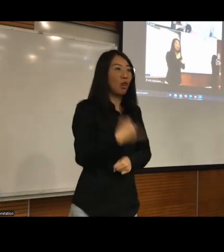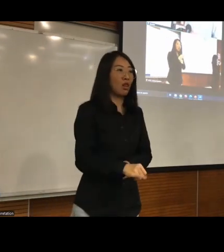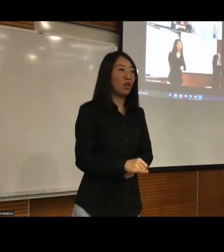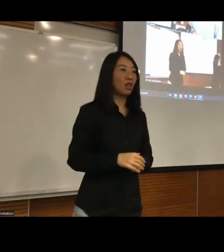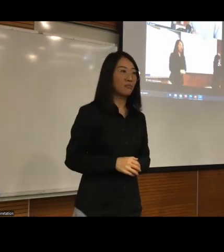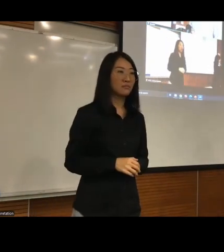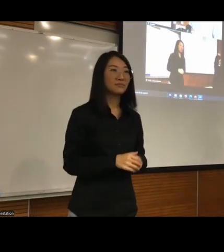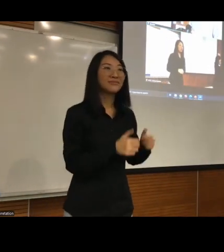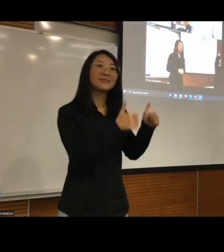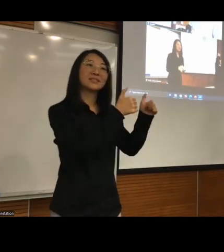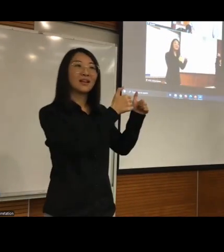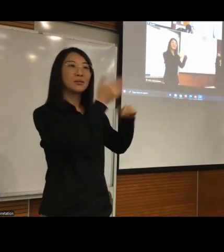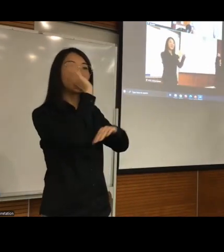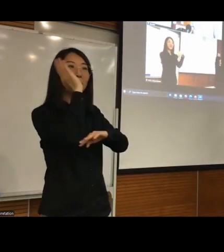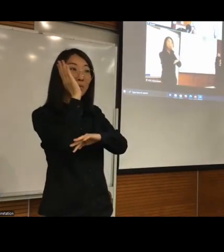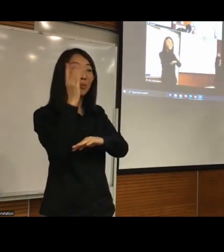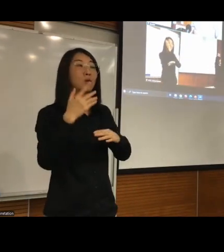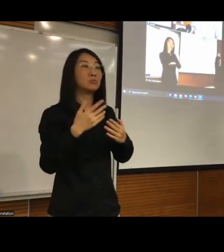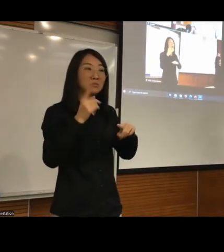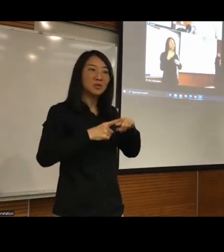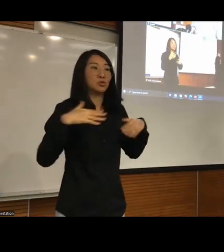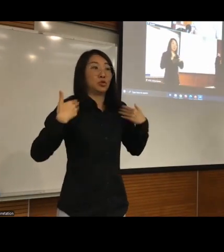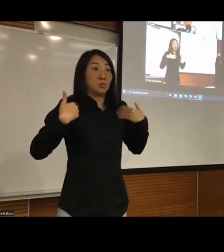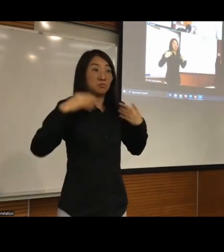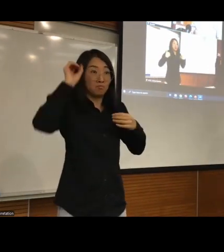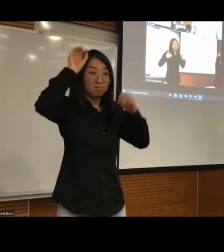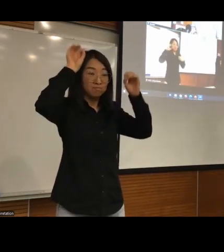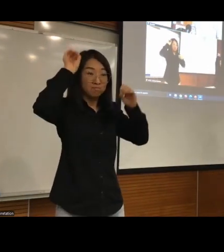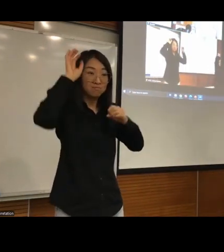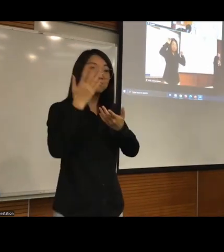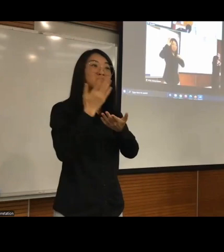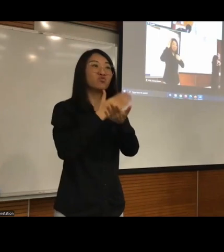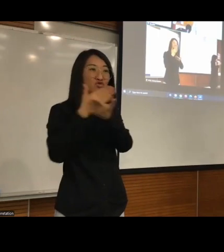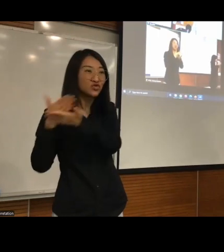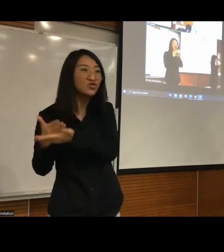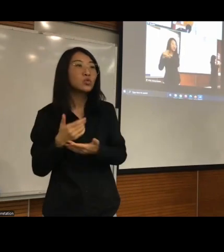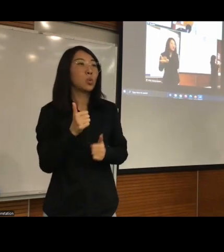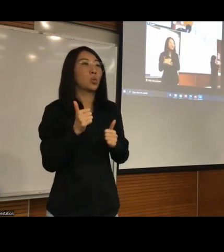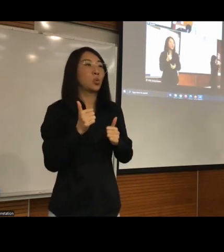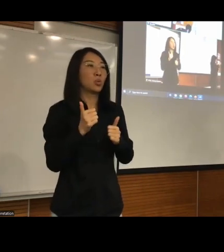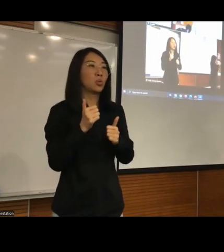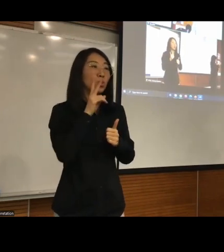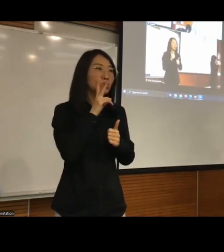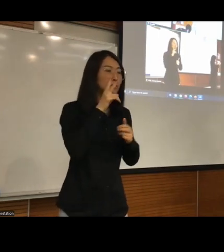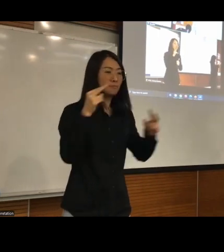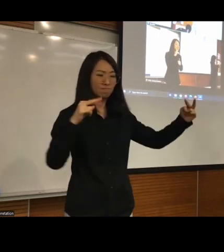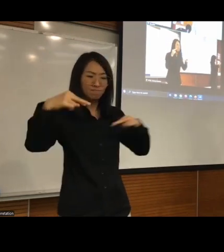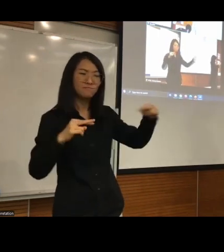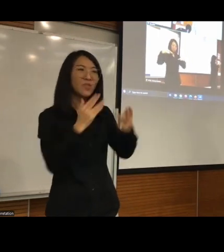Thanks a lot, Professor Gile. We really appreciate your insight for sharing, especially from a combined perspective of a